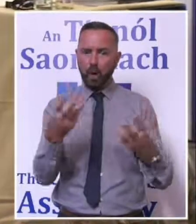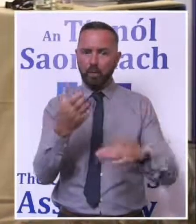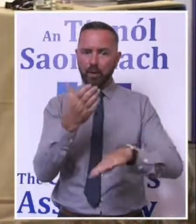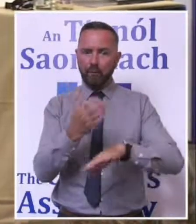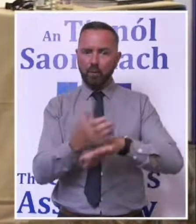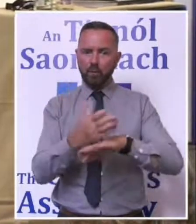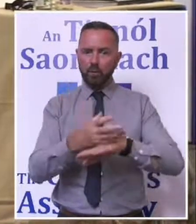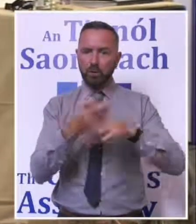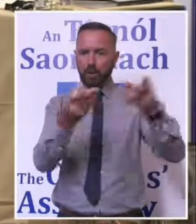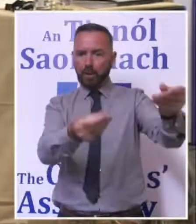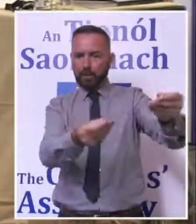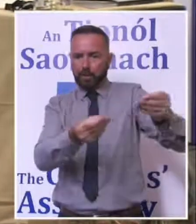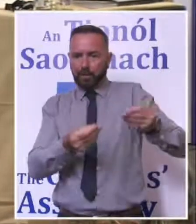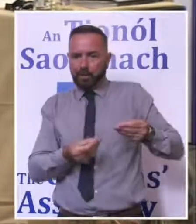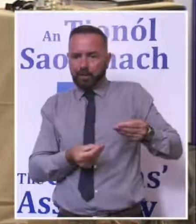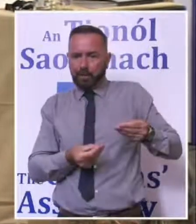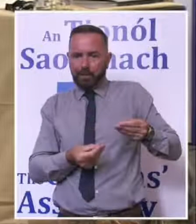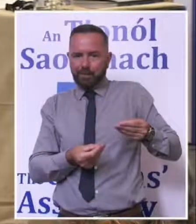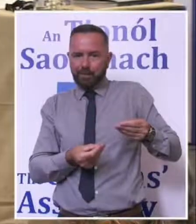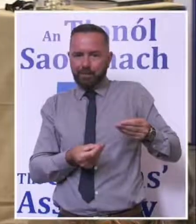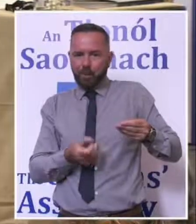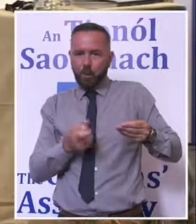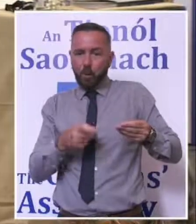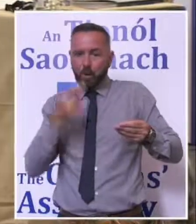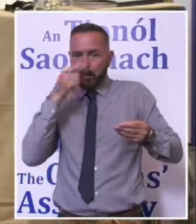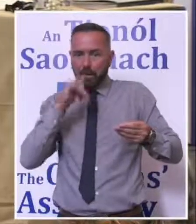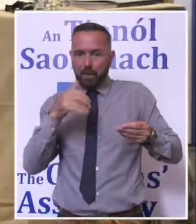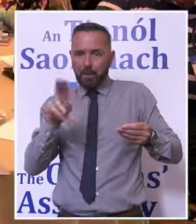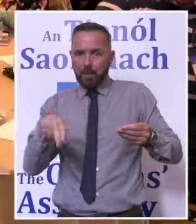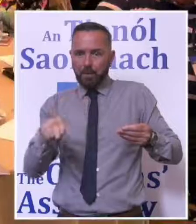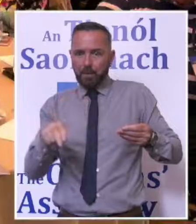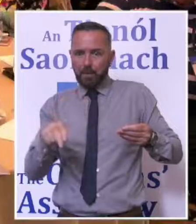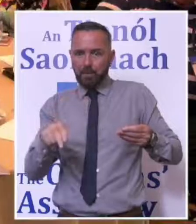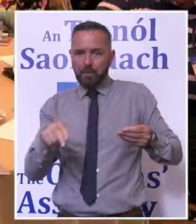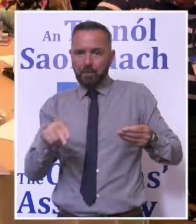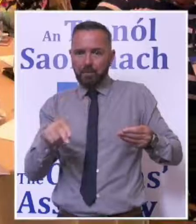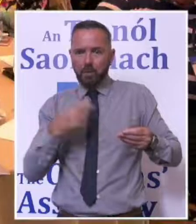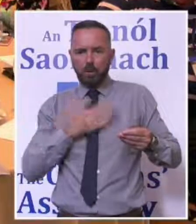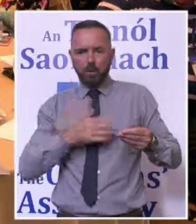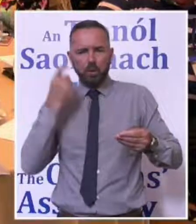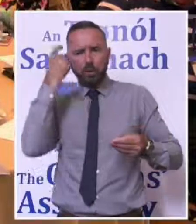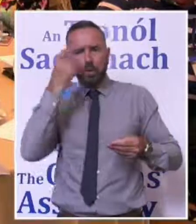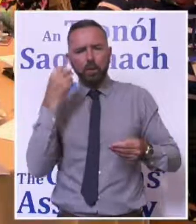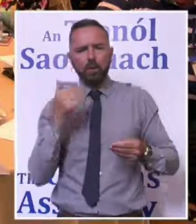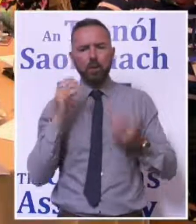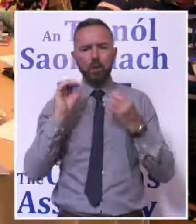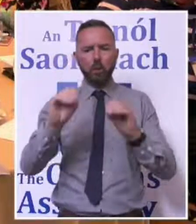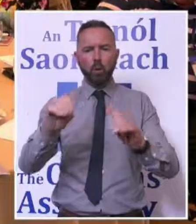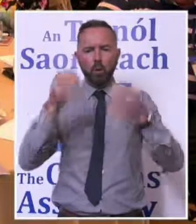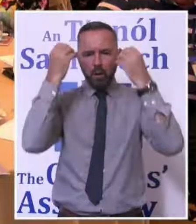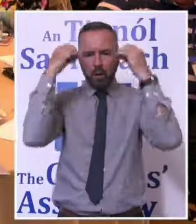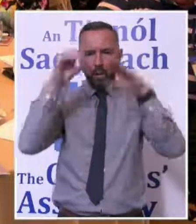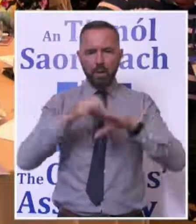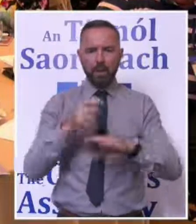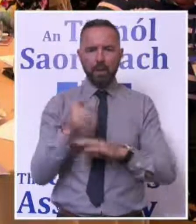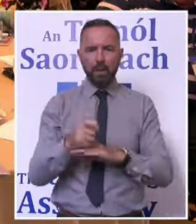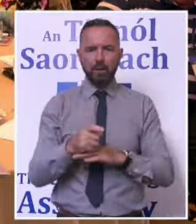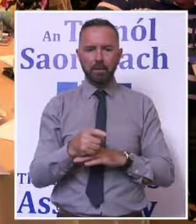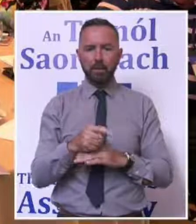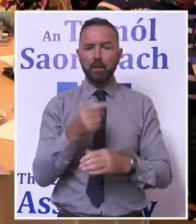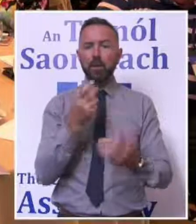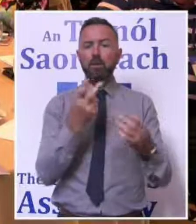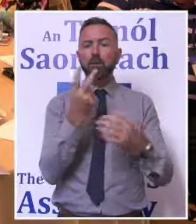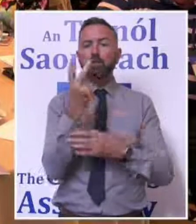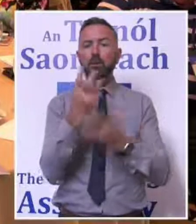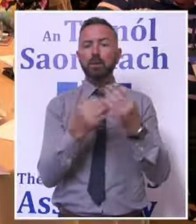devolved down to local government or think that it was possible or even worth considering. So I just was wondering your opinions on that. Are those two things